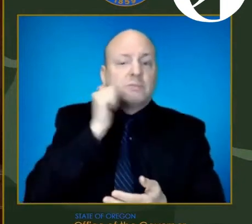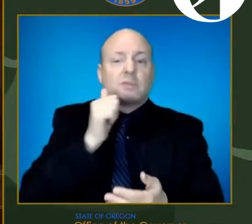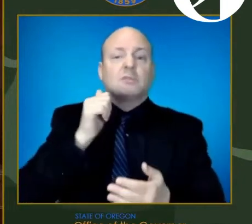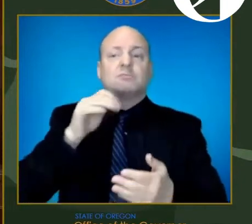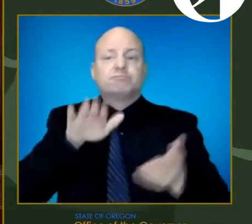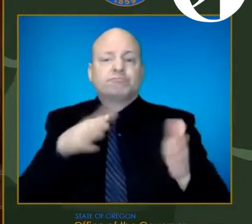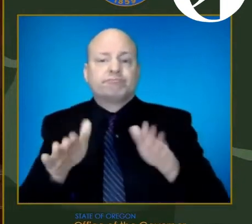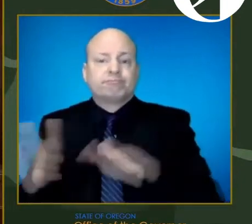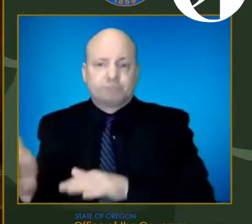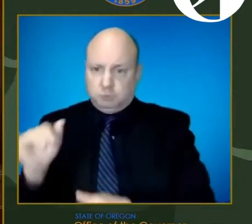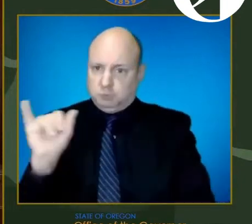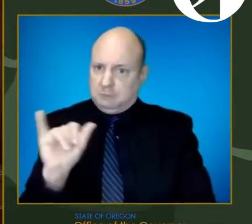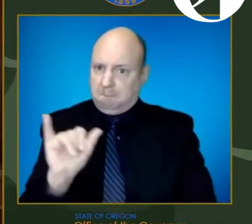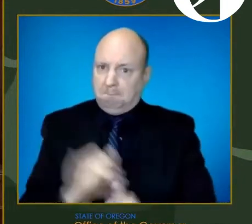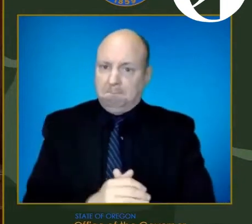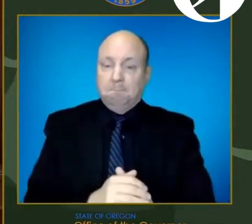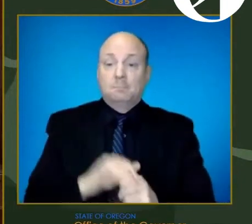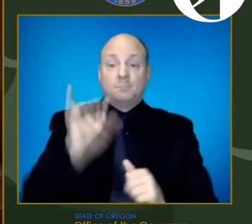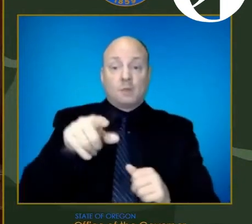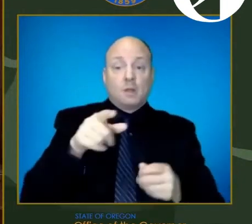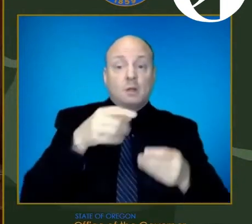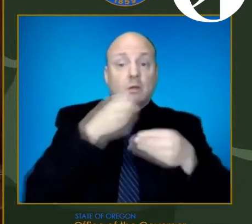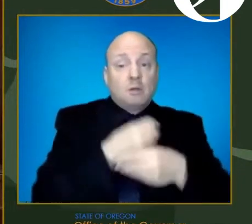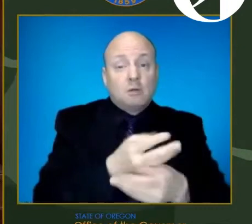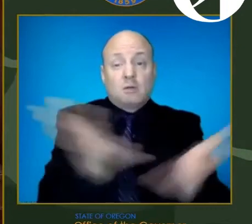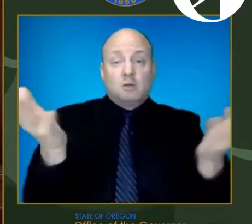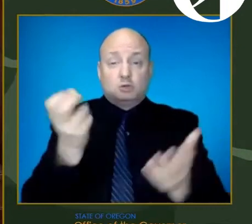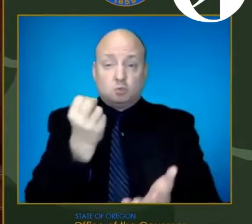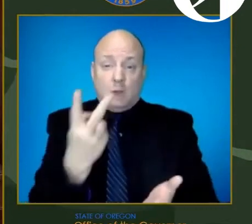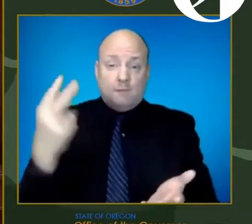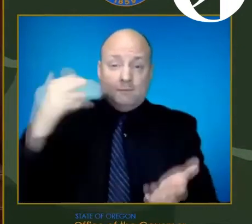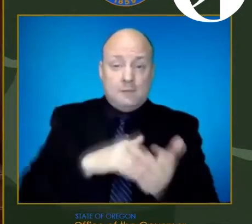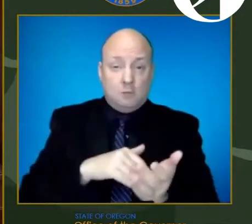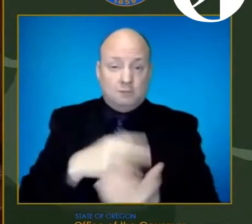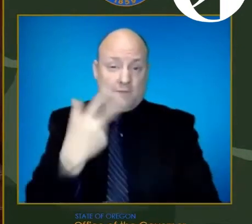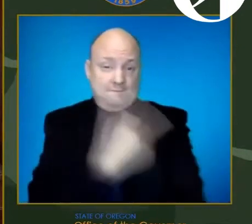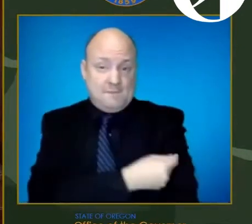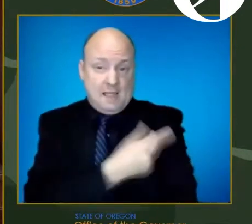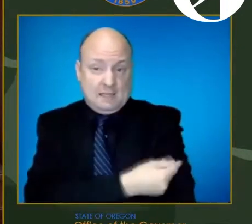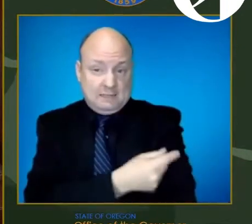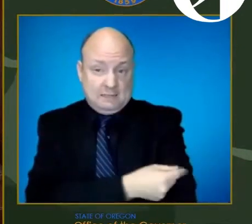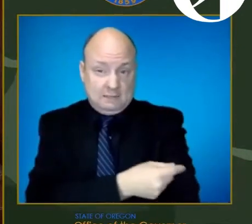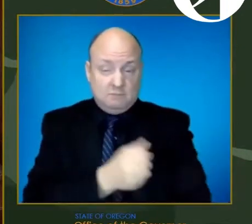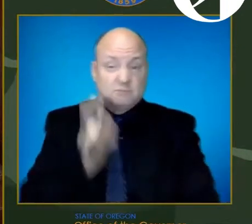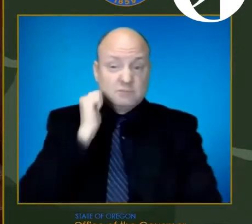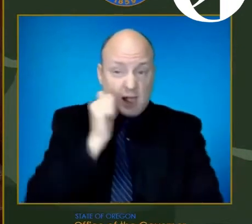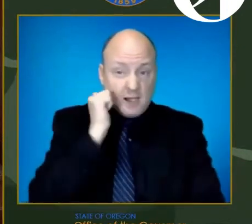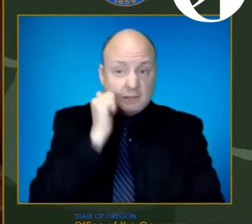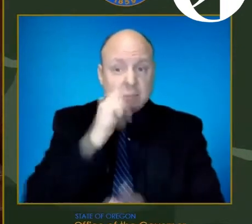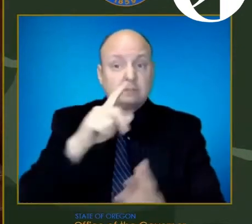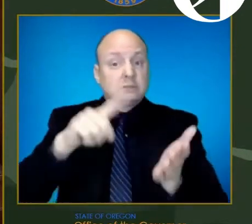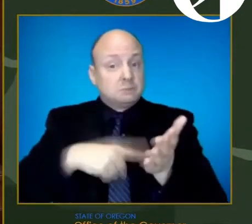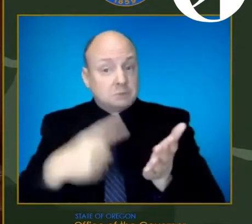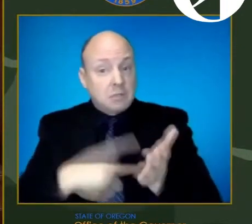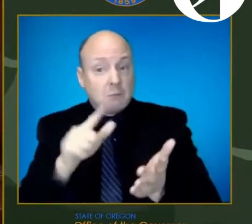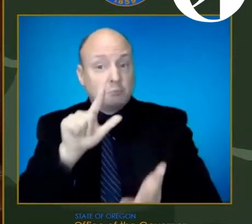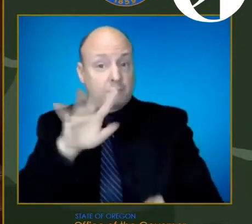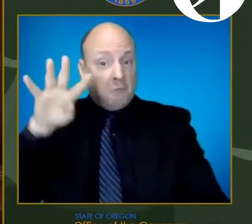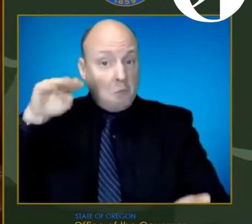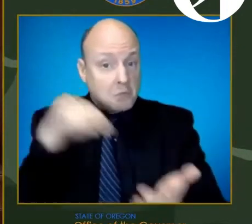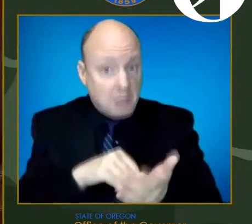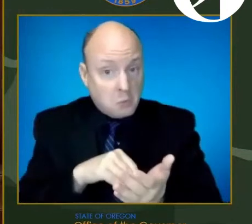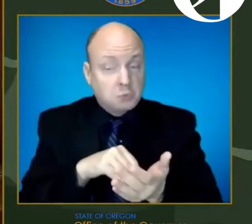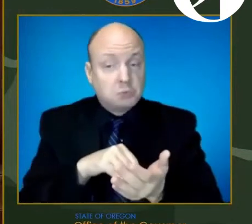administering at least 12,000 vaccines per day. On some days, we've administered twice that amount.